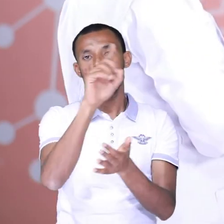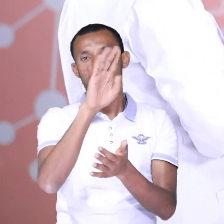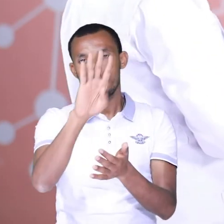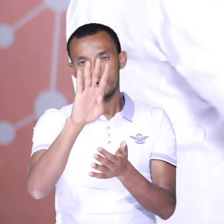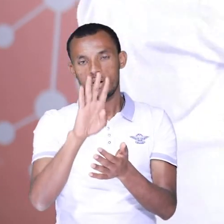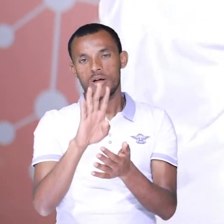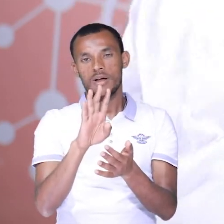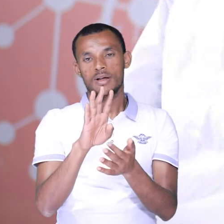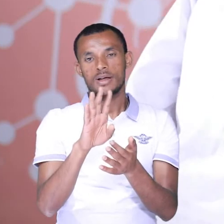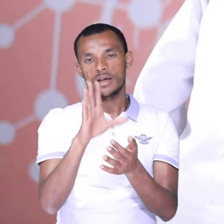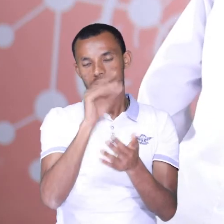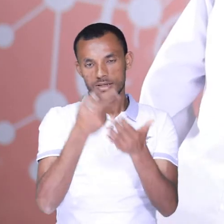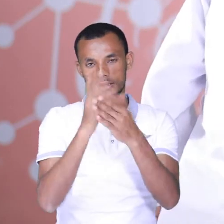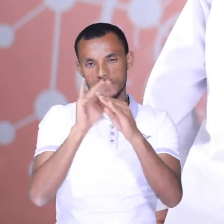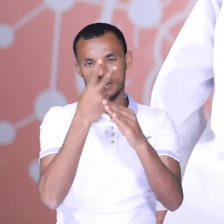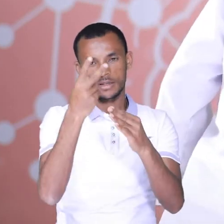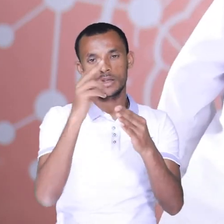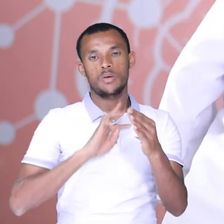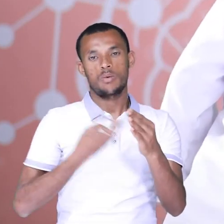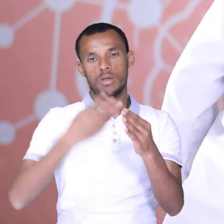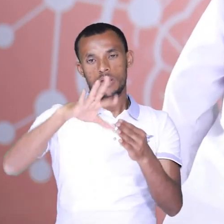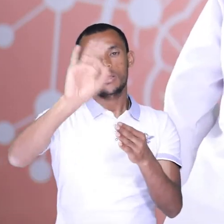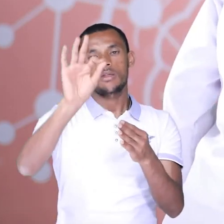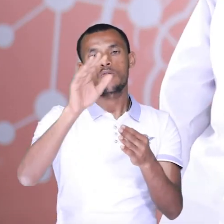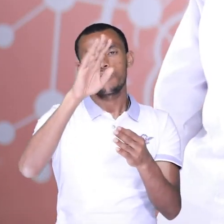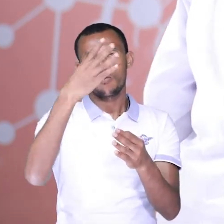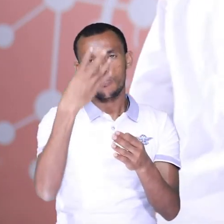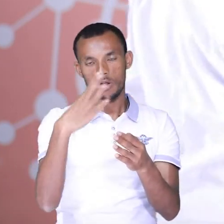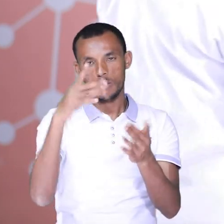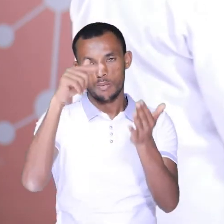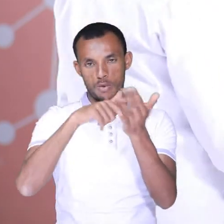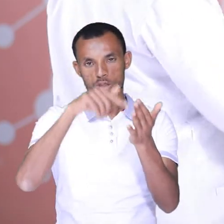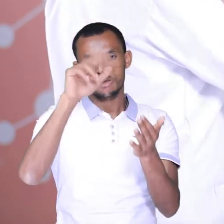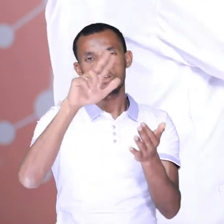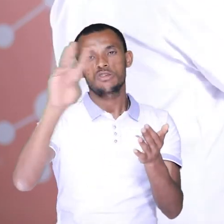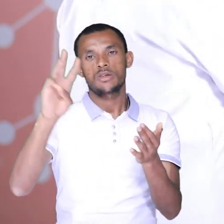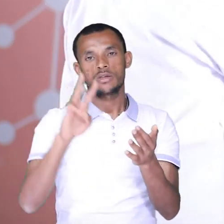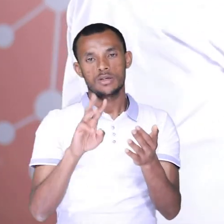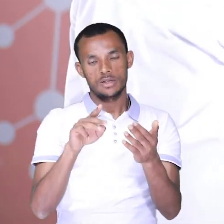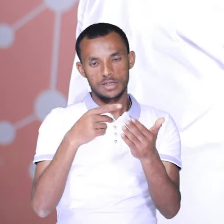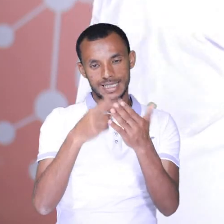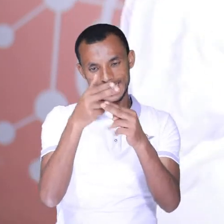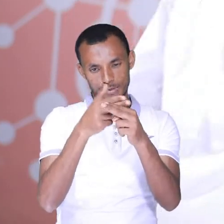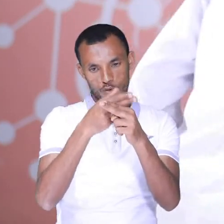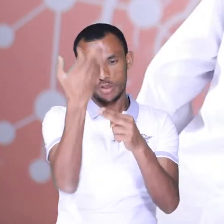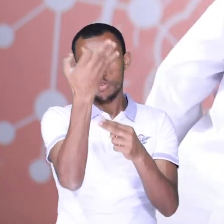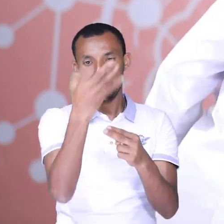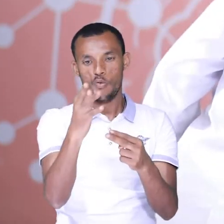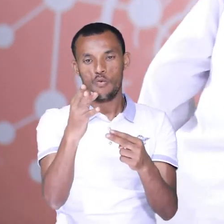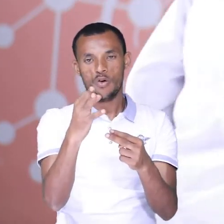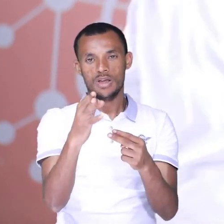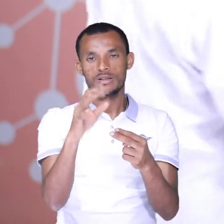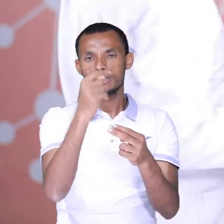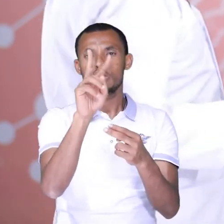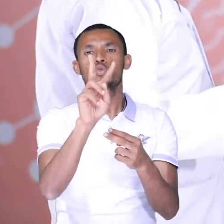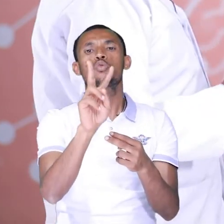7.14, and here we are provided with 14.36. So the smallest of